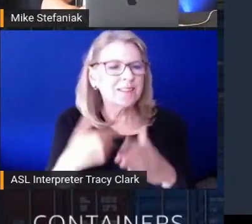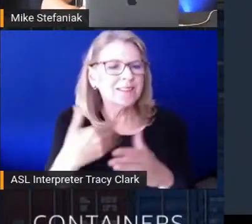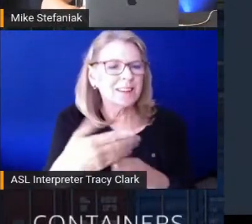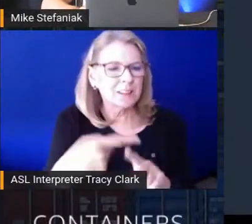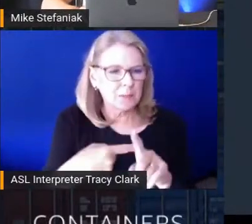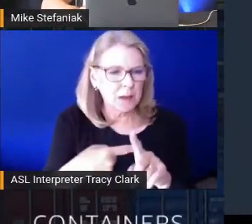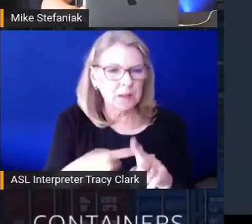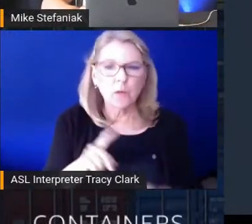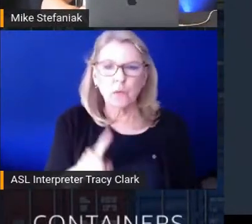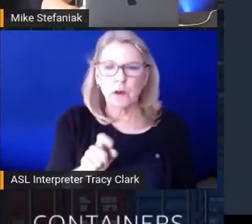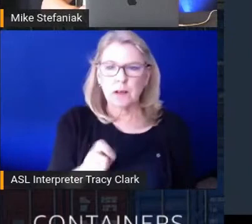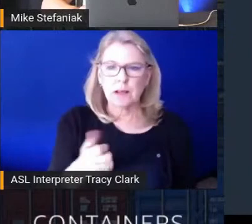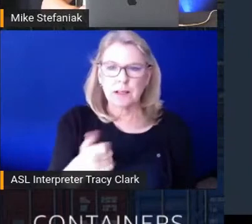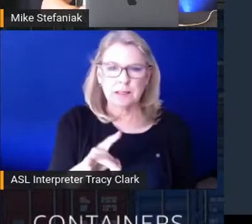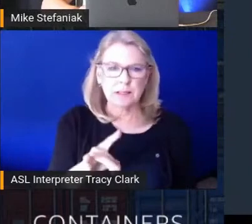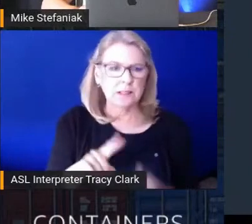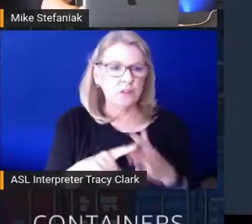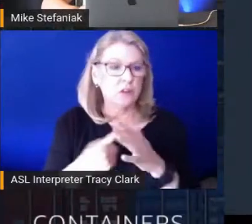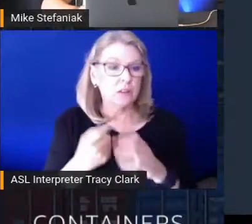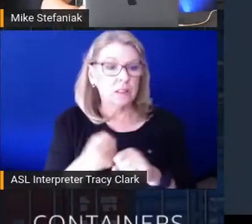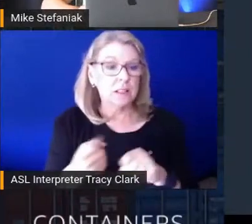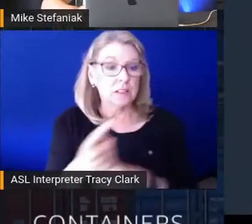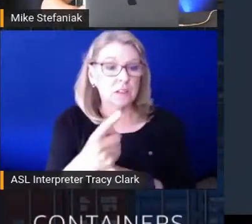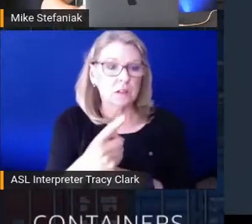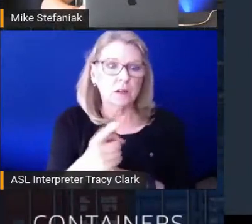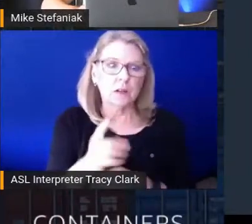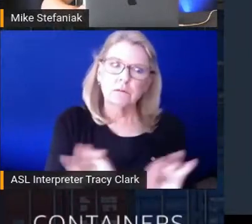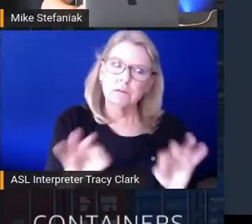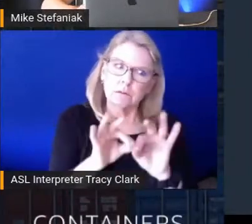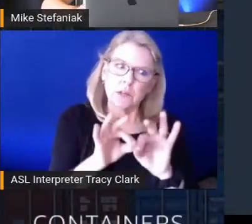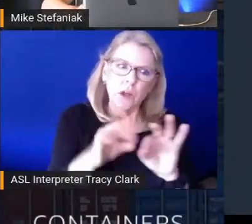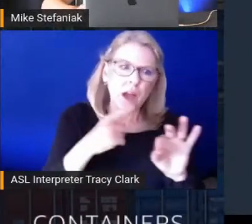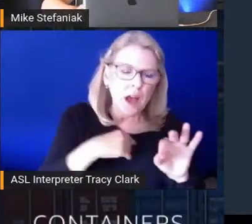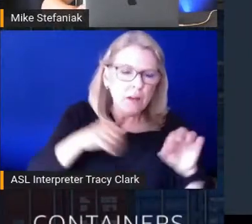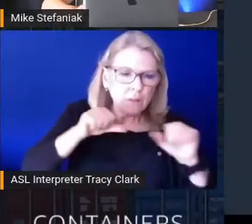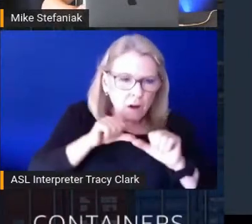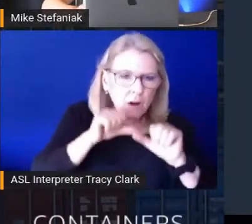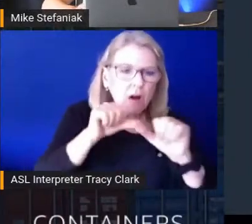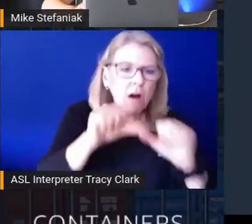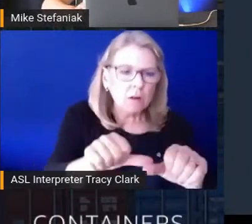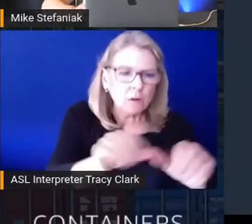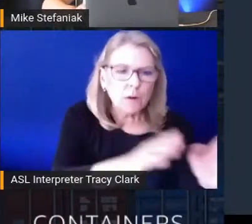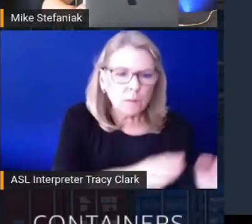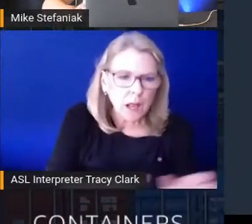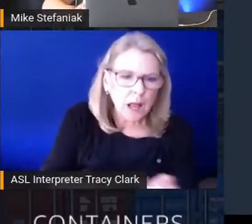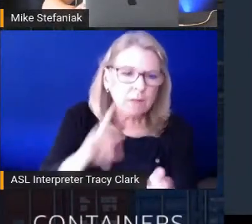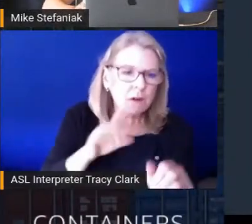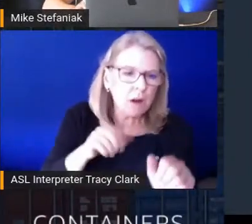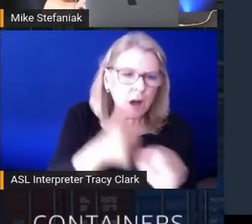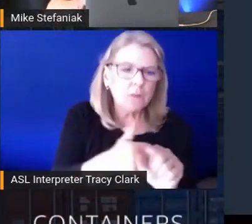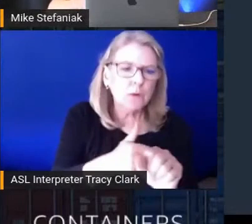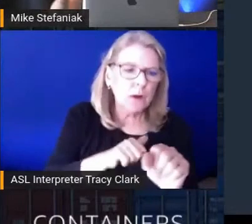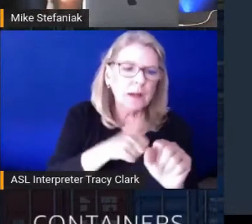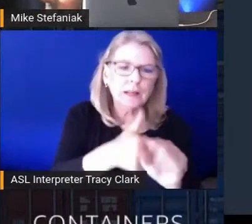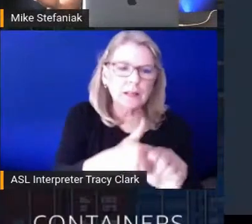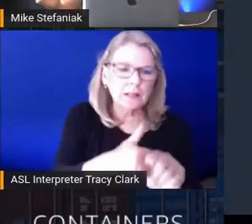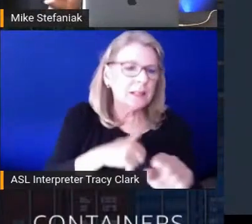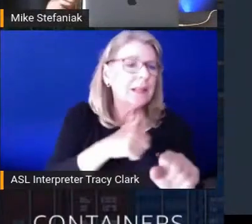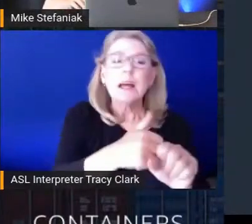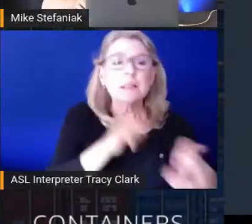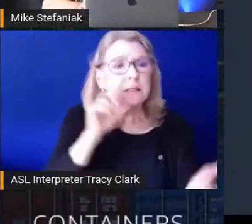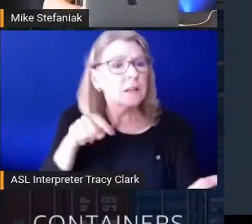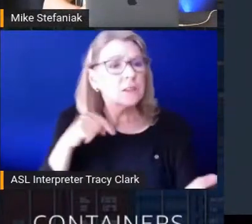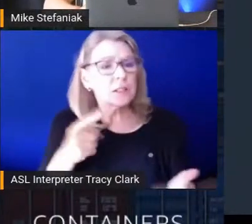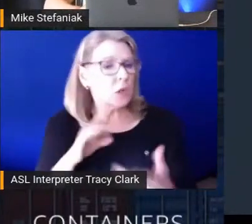you have an ongoing plan to upgrade Kubernetes versions. It's not just about getting new features, which of course that's great,